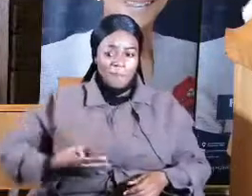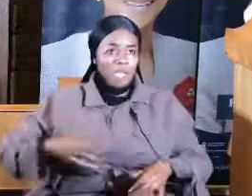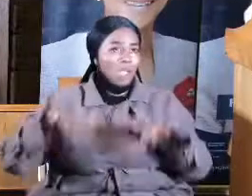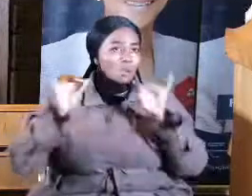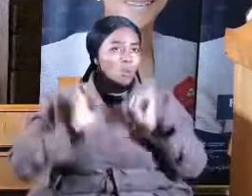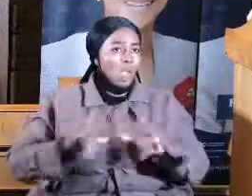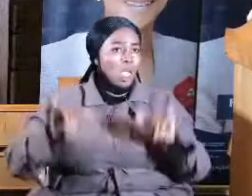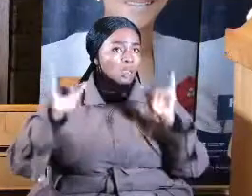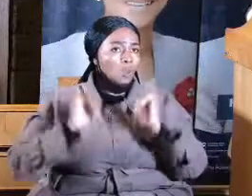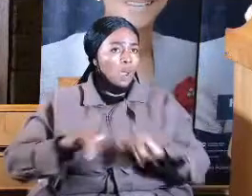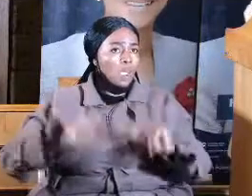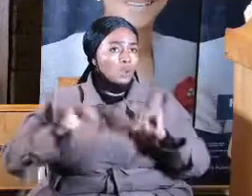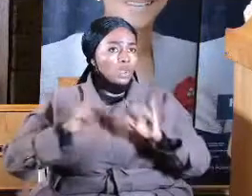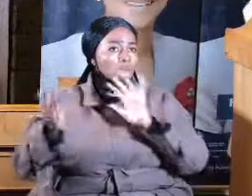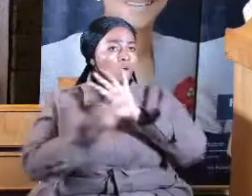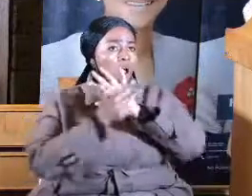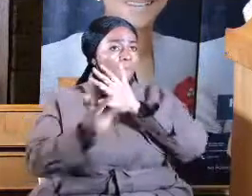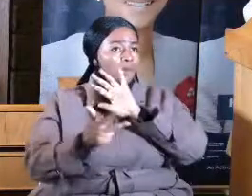for validation